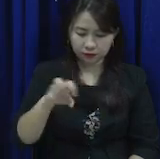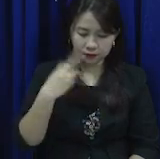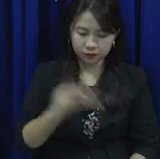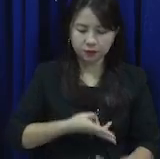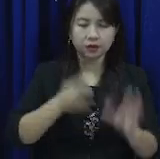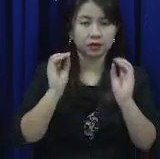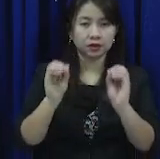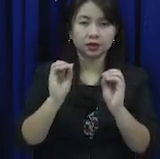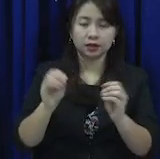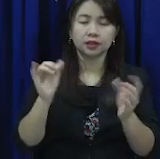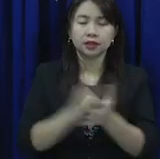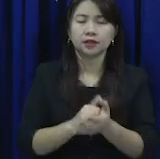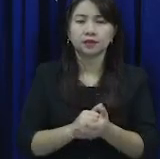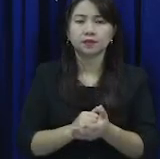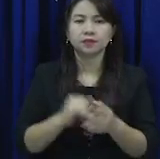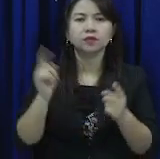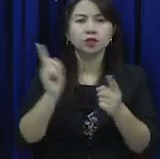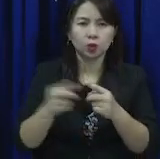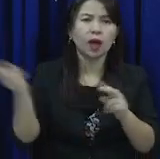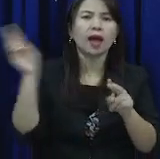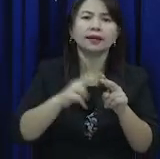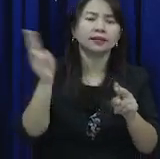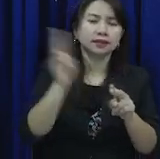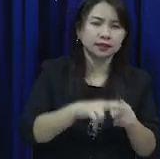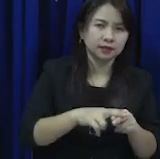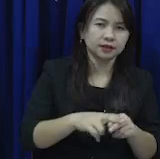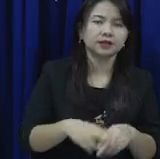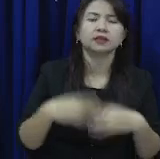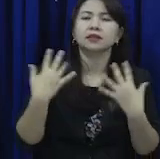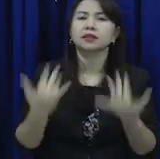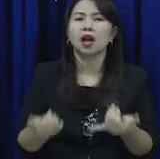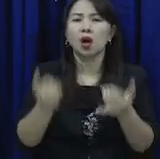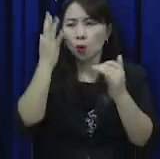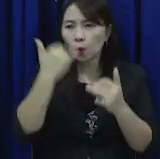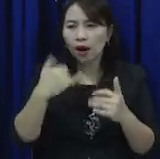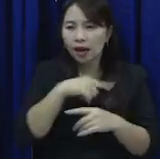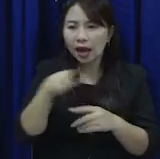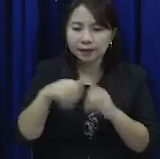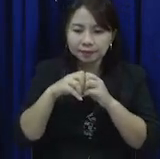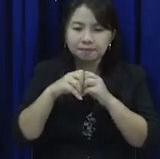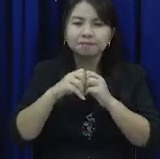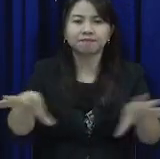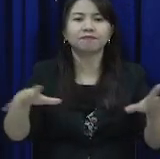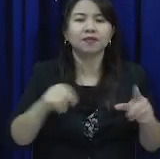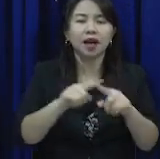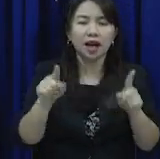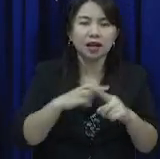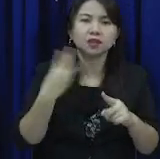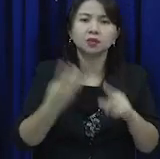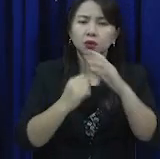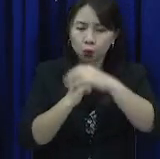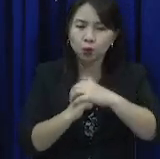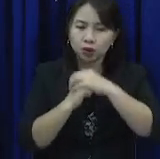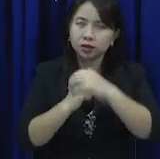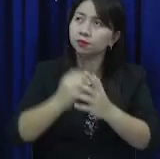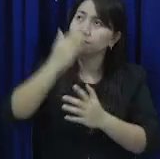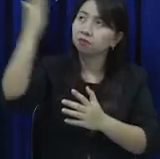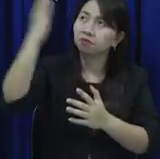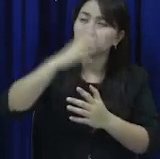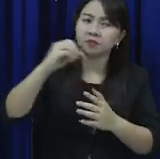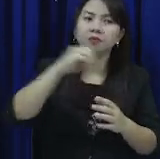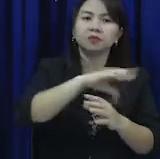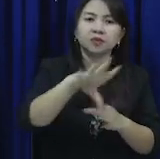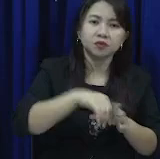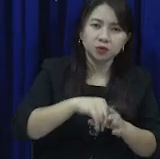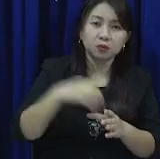to reproduce his image Bakit Paano natin na-produce iung image niya as We Worship him and involve ourselves in